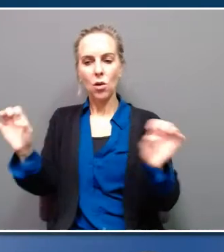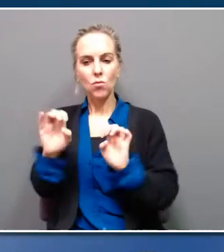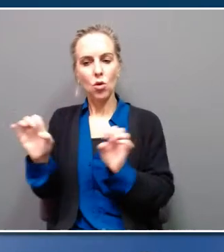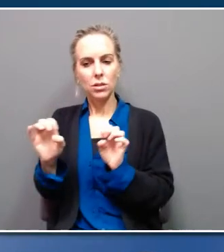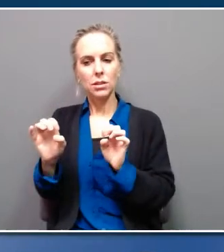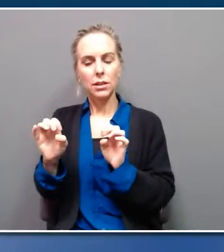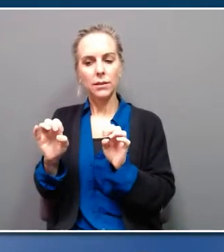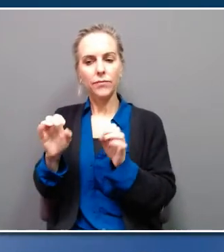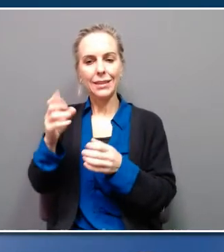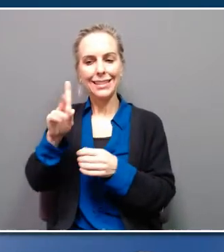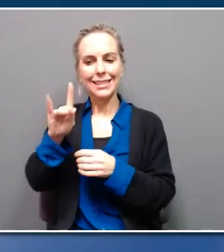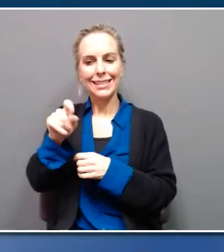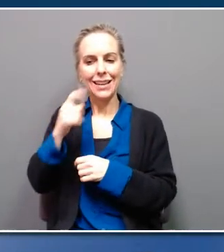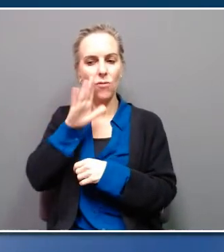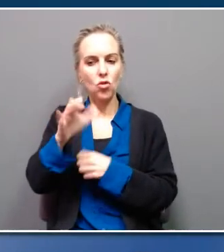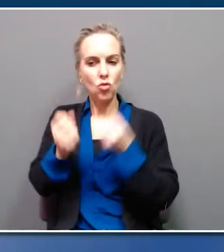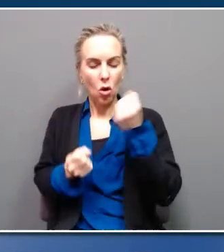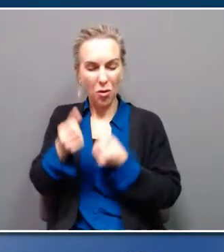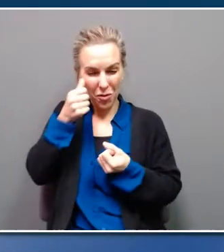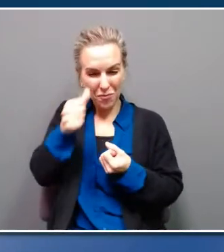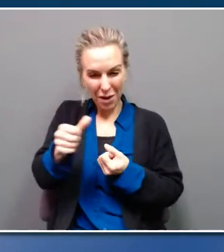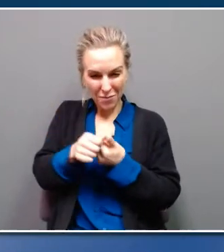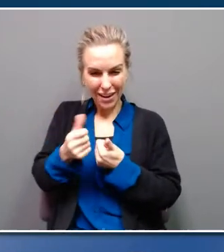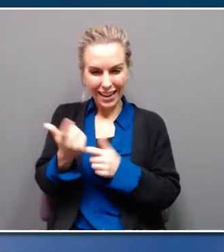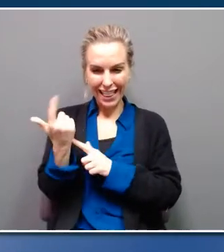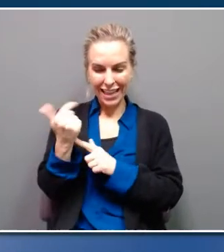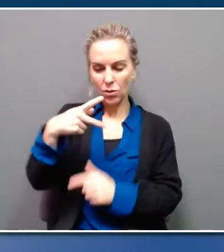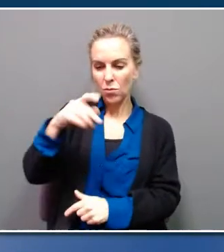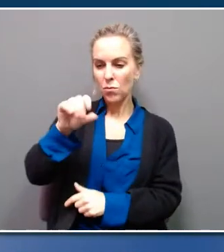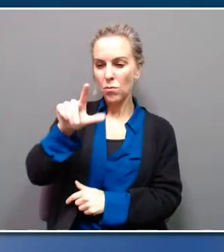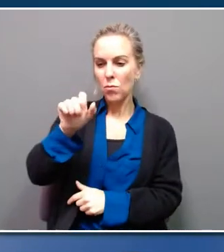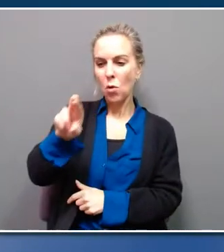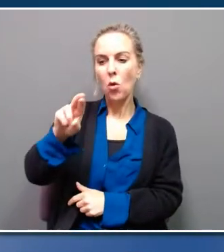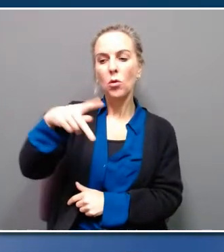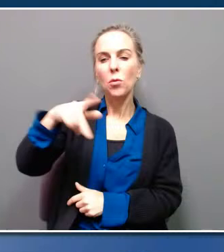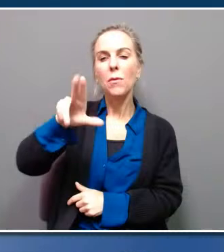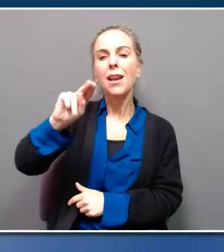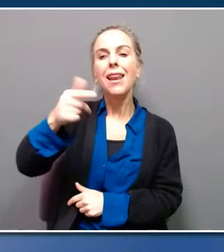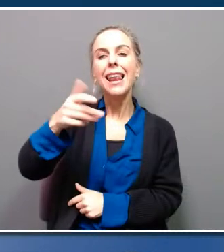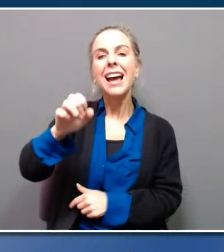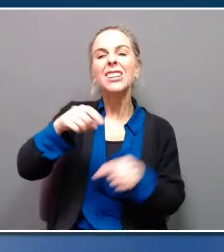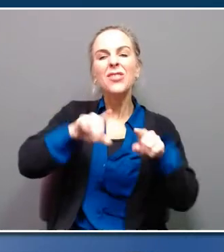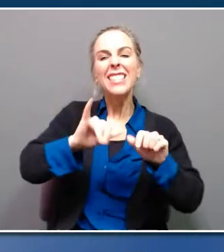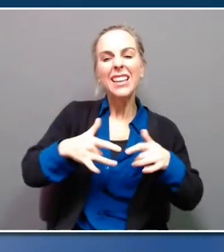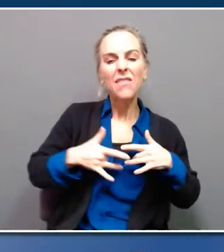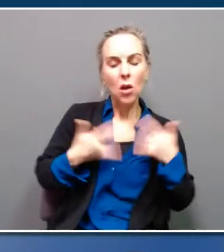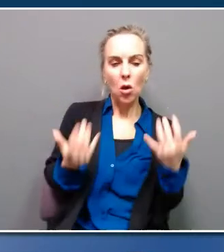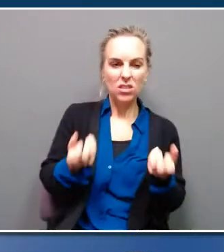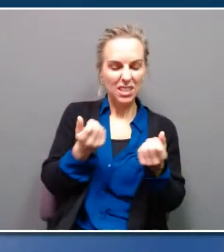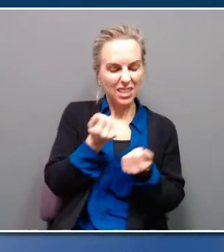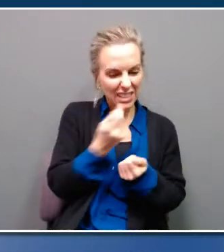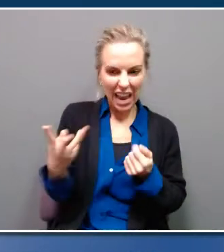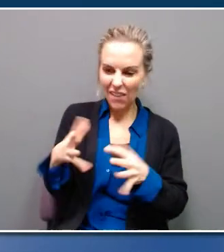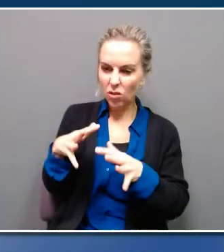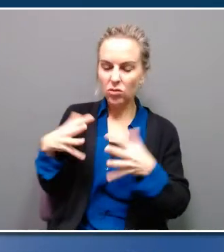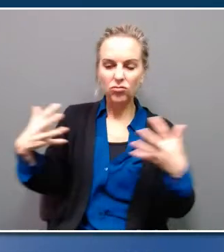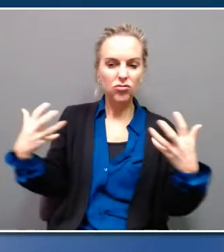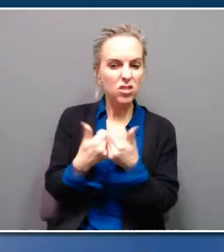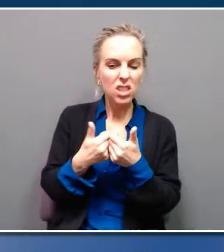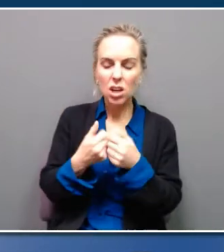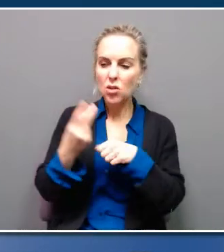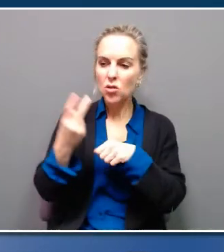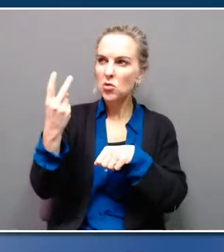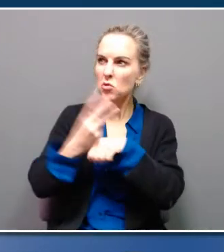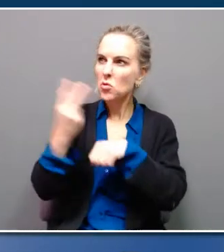car. Remember, in the polar plunge last year on I-71, we had a couple of accidents over about a 2-day period with tractor